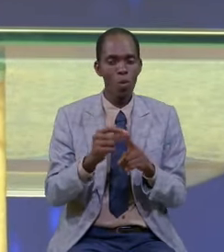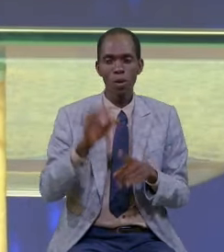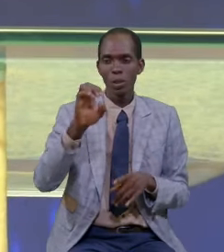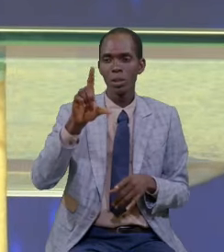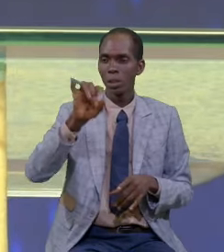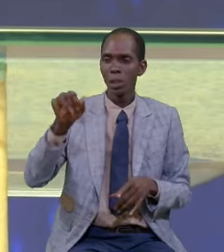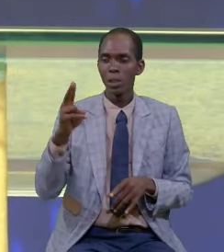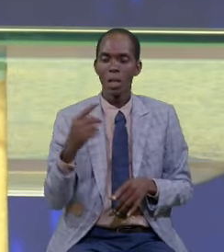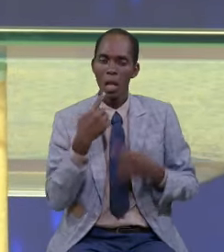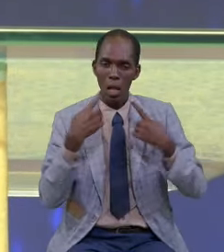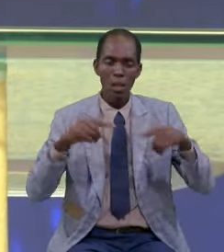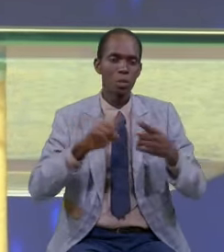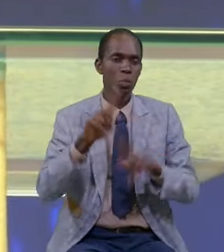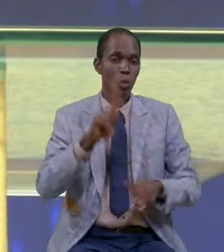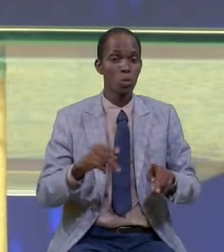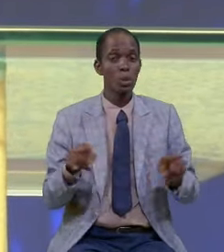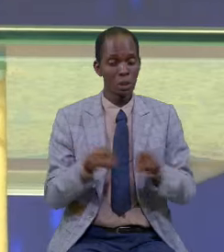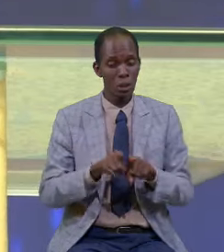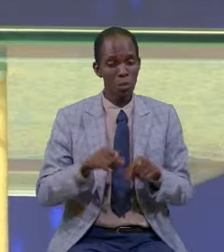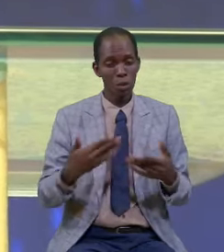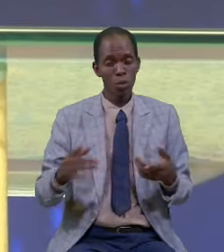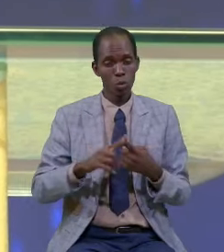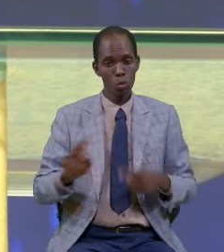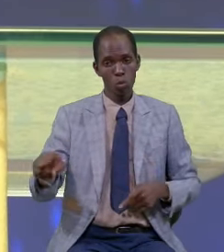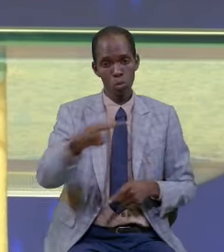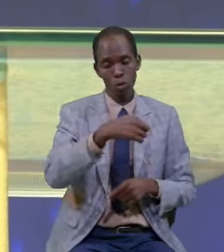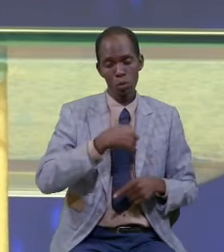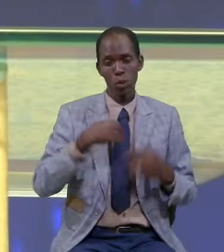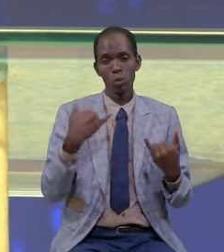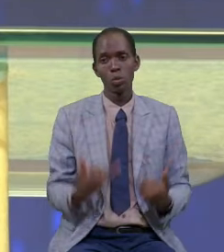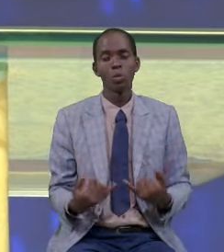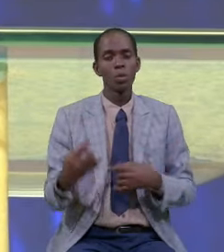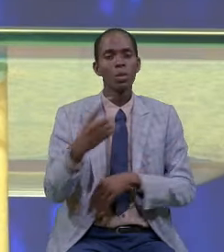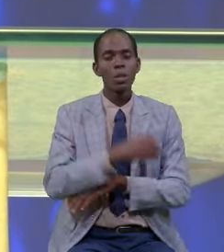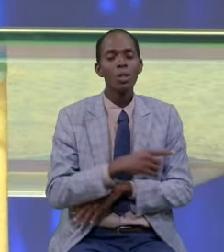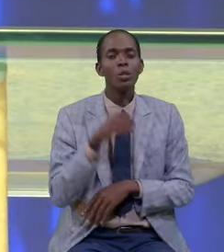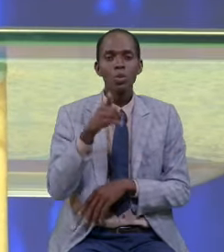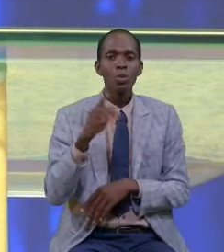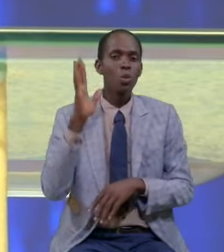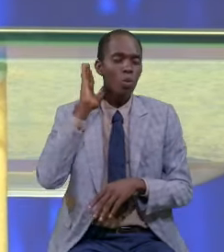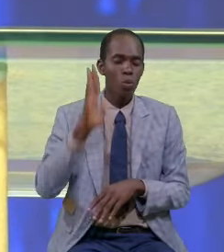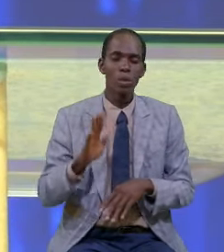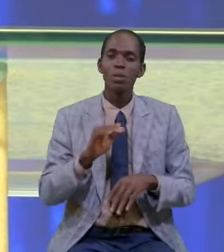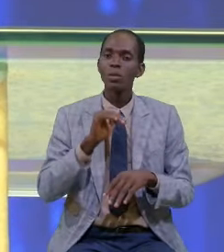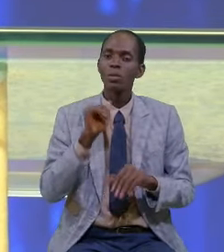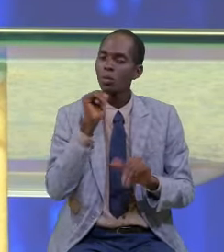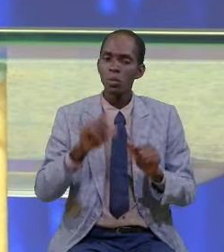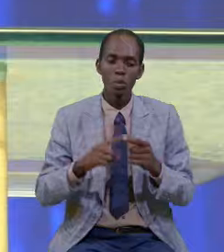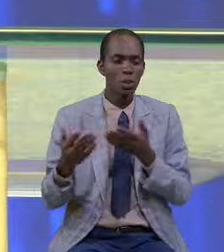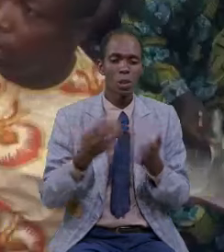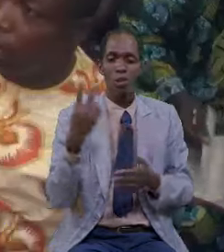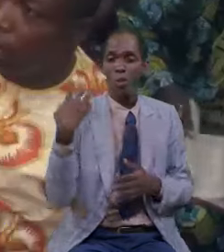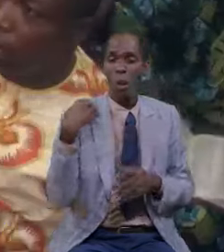We cannot serve God and mammon. We decide for Christ wholeheartedly and fully, entirely today,